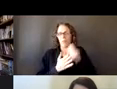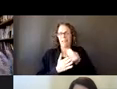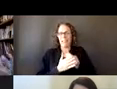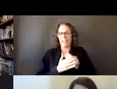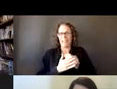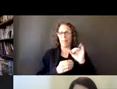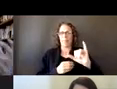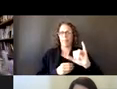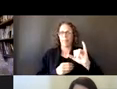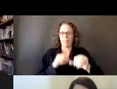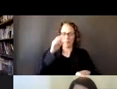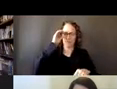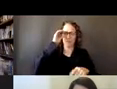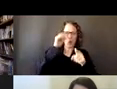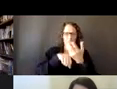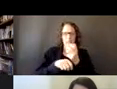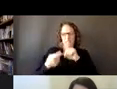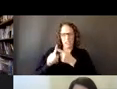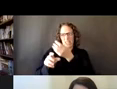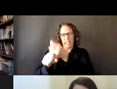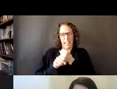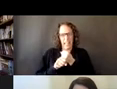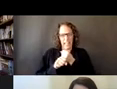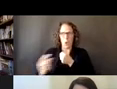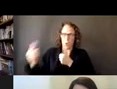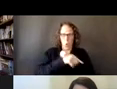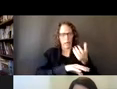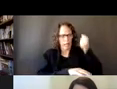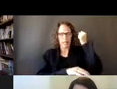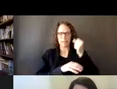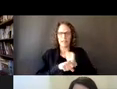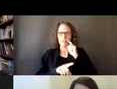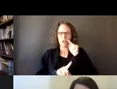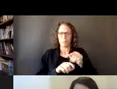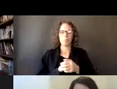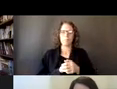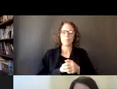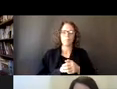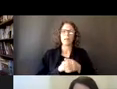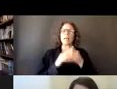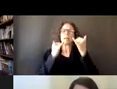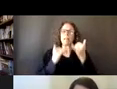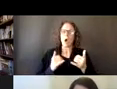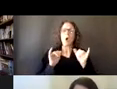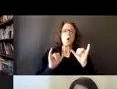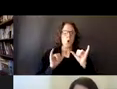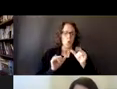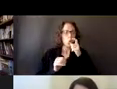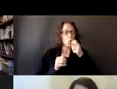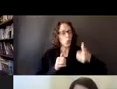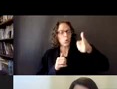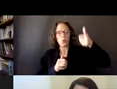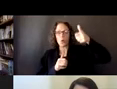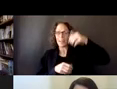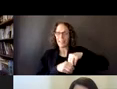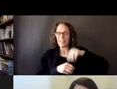seeing these dynamics that Texas heroes were definitely in the business of slavery and the protection of slavery to